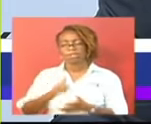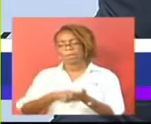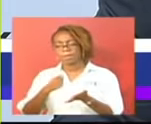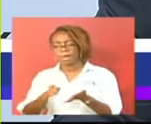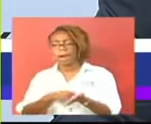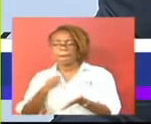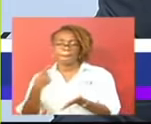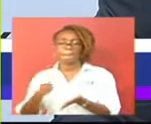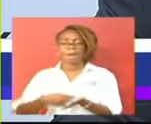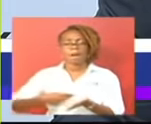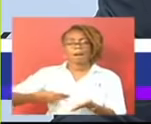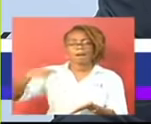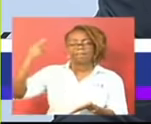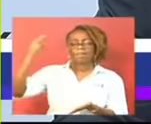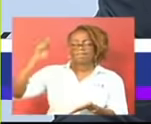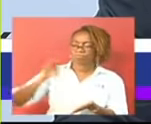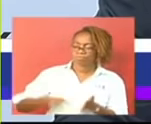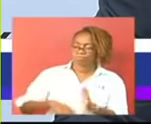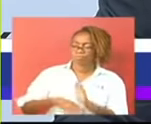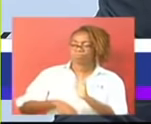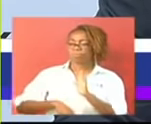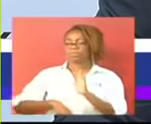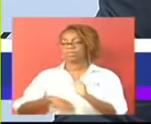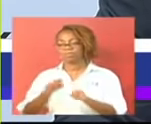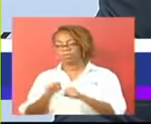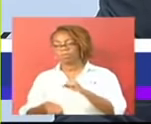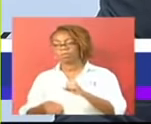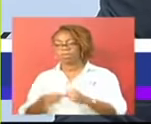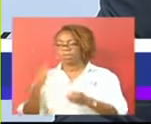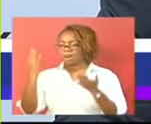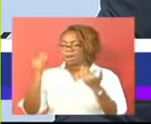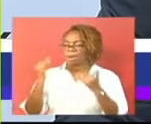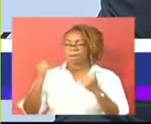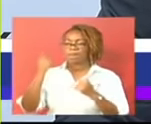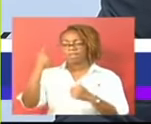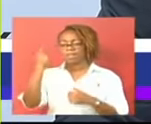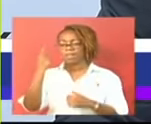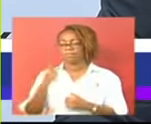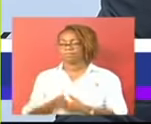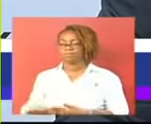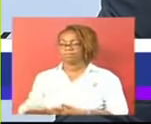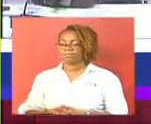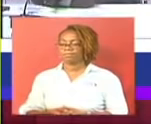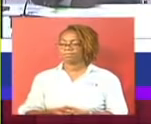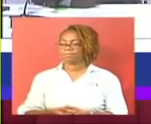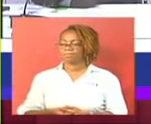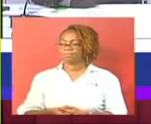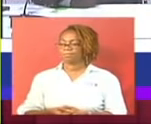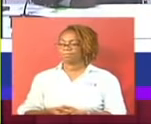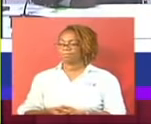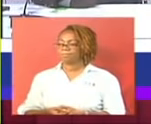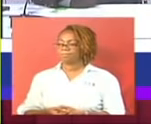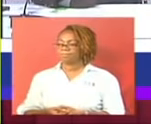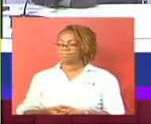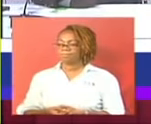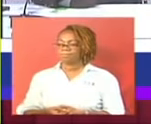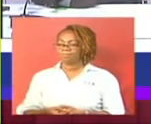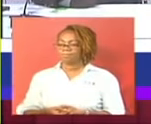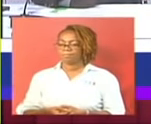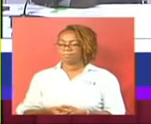of the population. So I'm hoping that's a helpful context. Thank you very much, Dr. Hines. We now